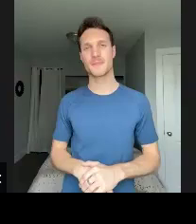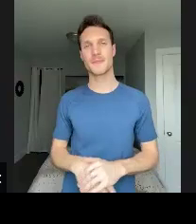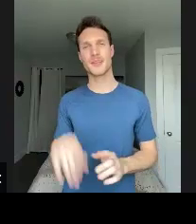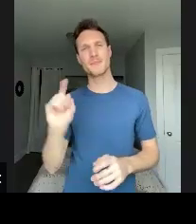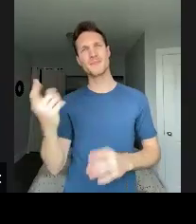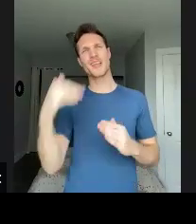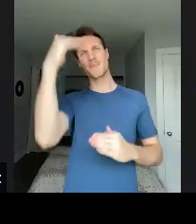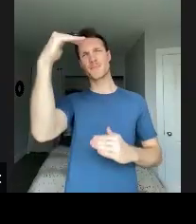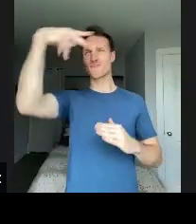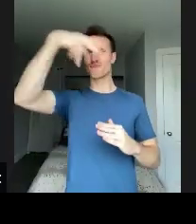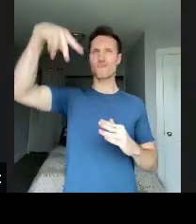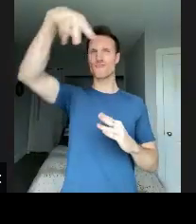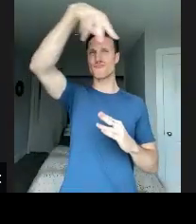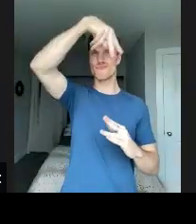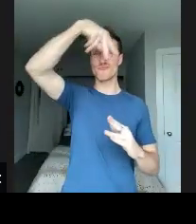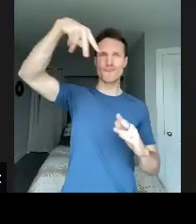the settings rule implementation.